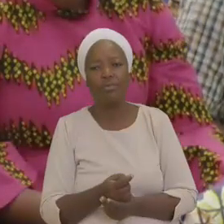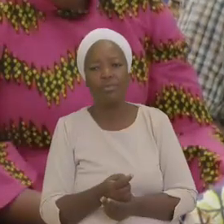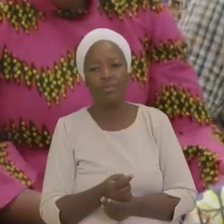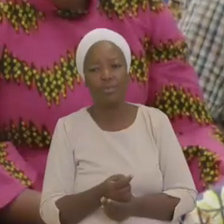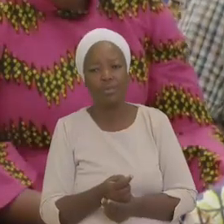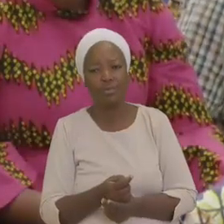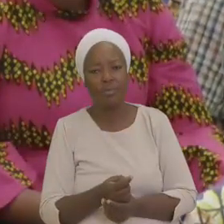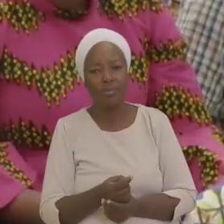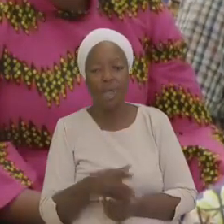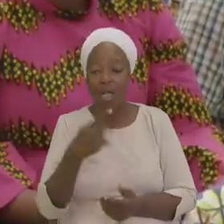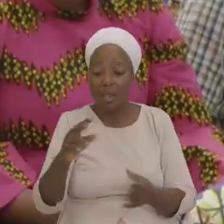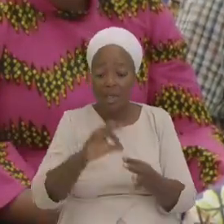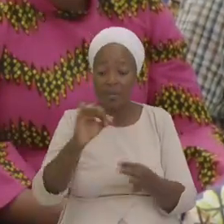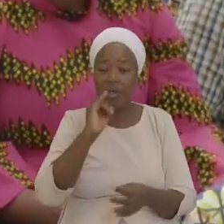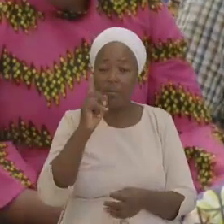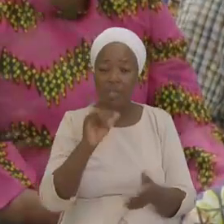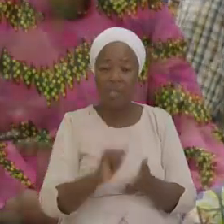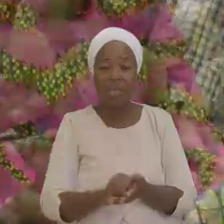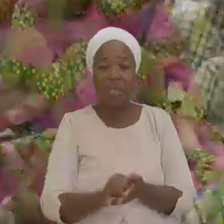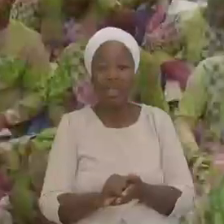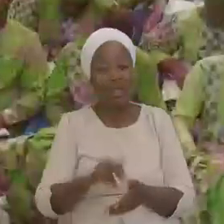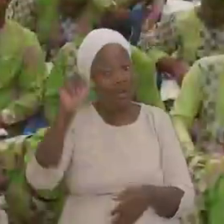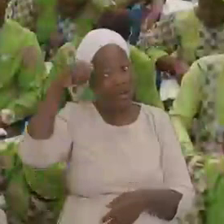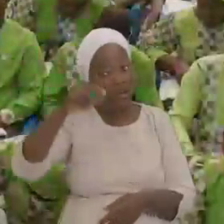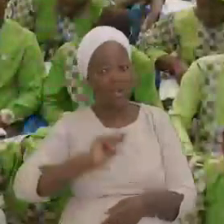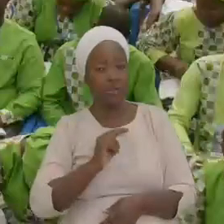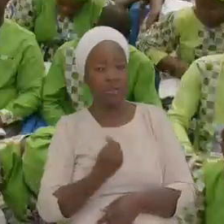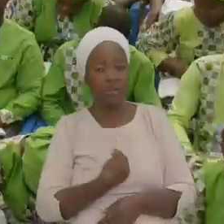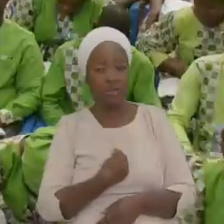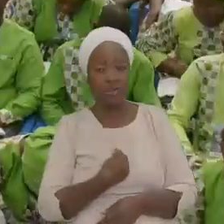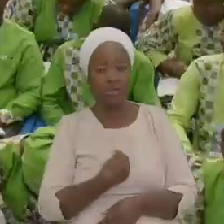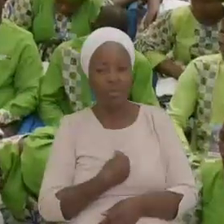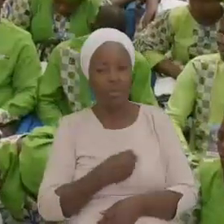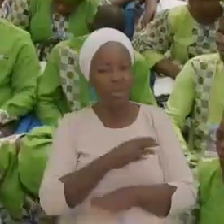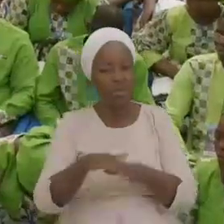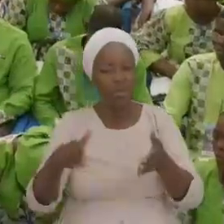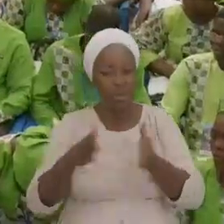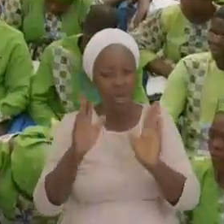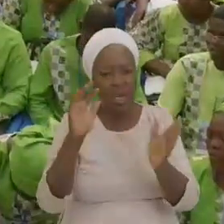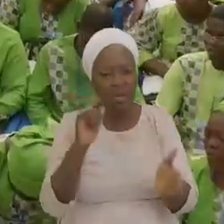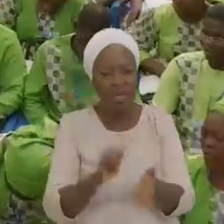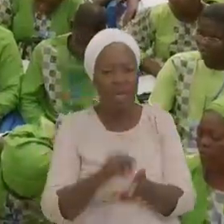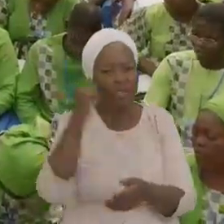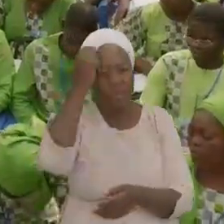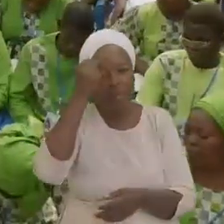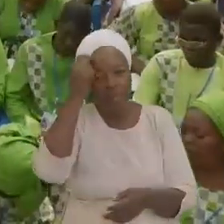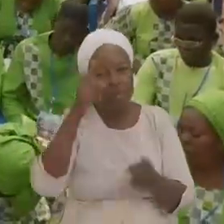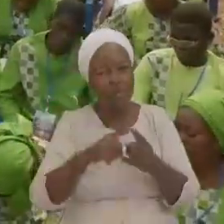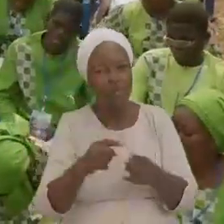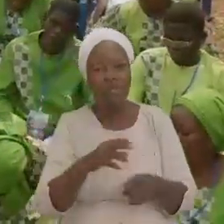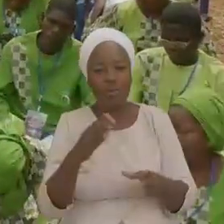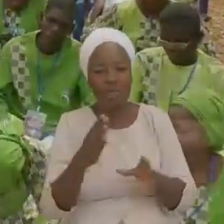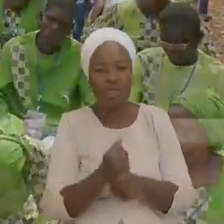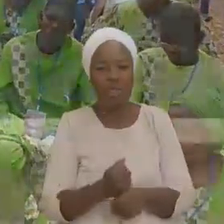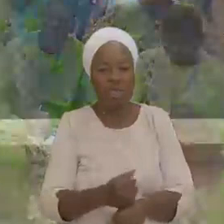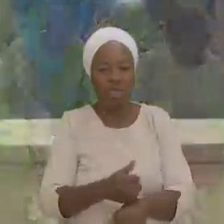The Spirit is the one that reminds us. Don't allow that thought to take root. It will